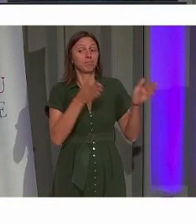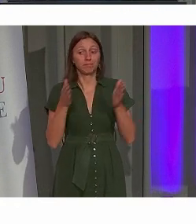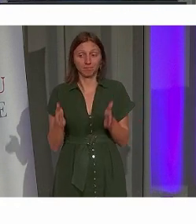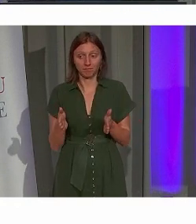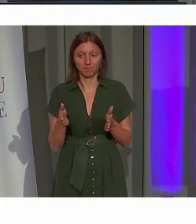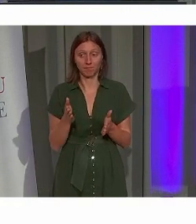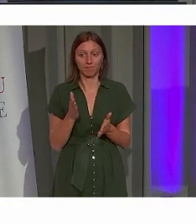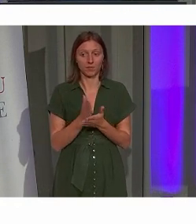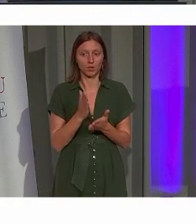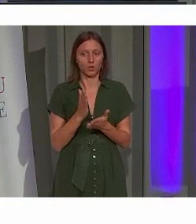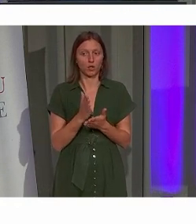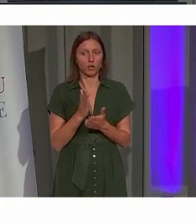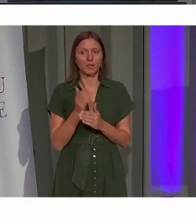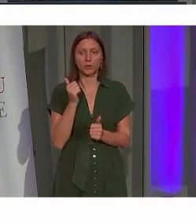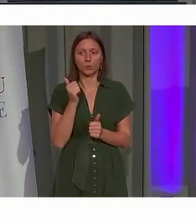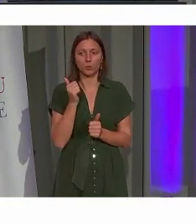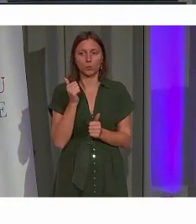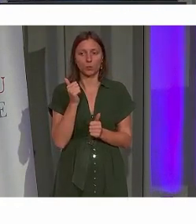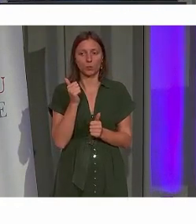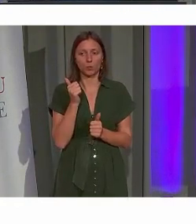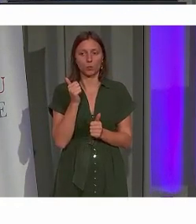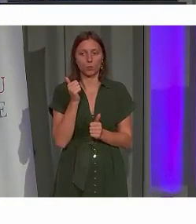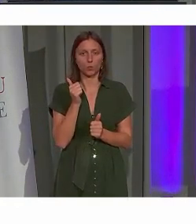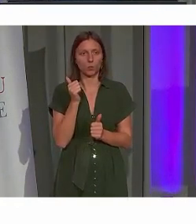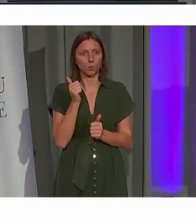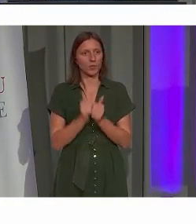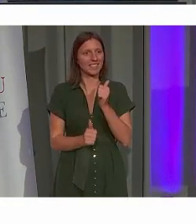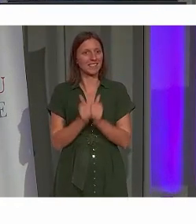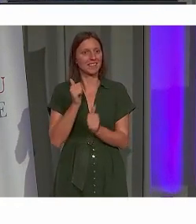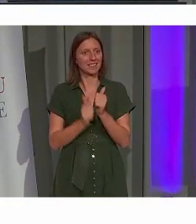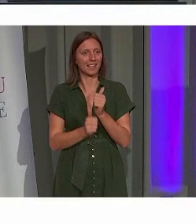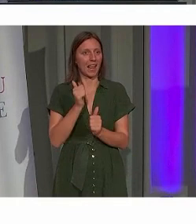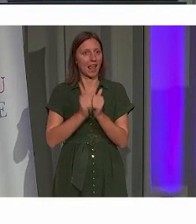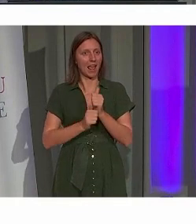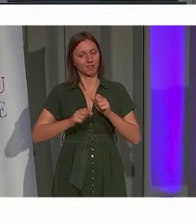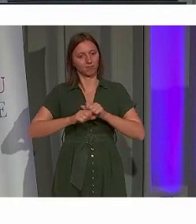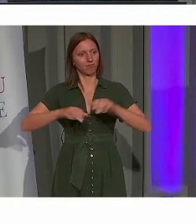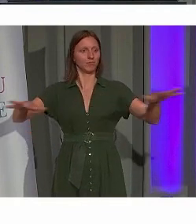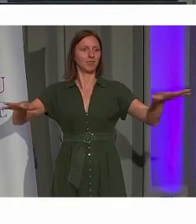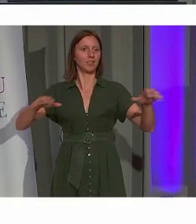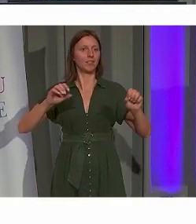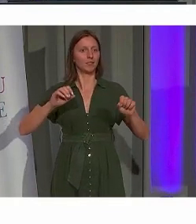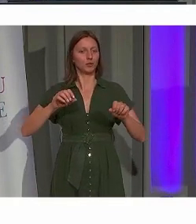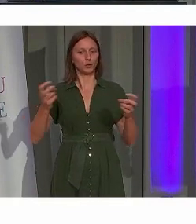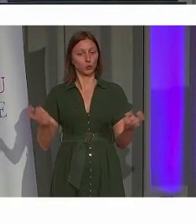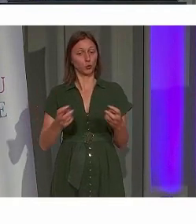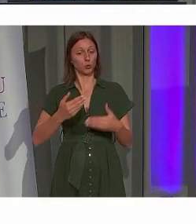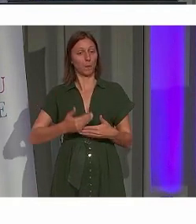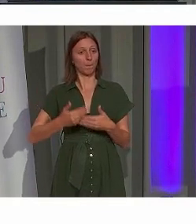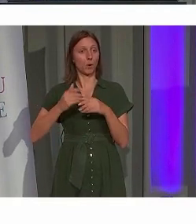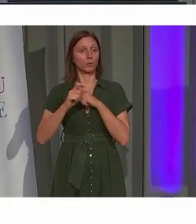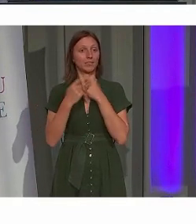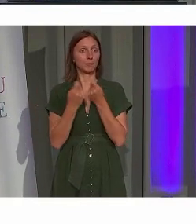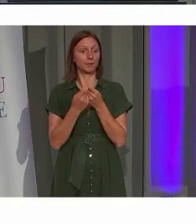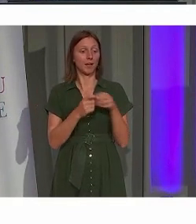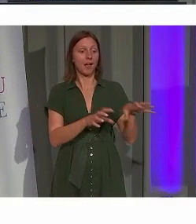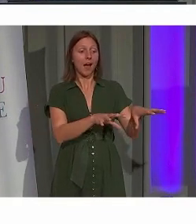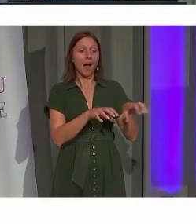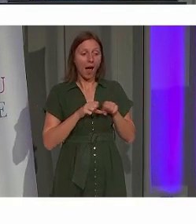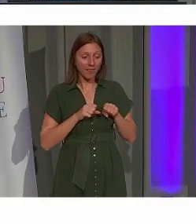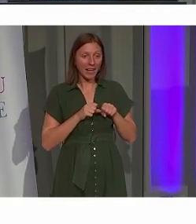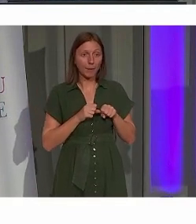next stage was actually that we wrote,